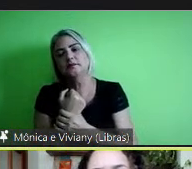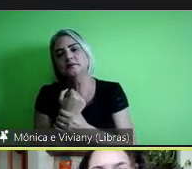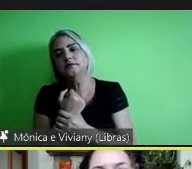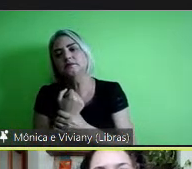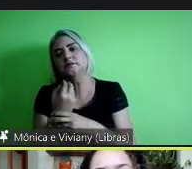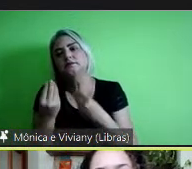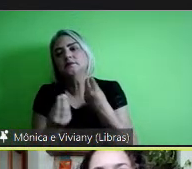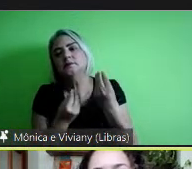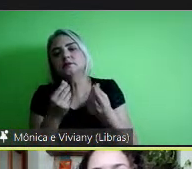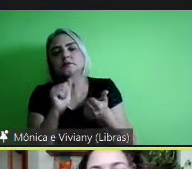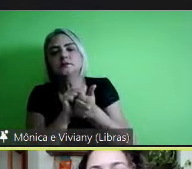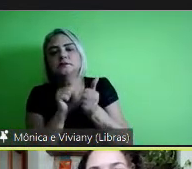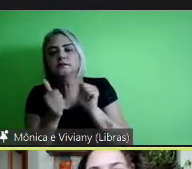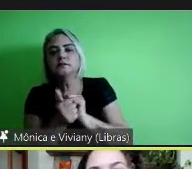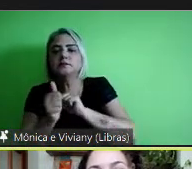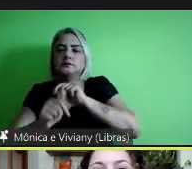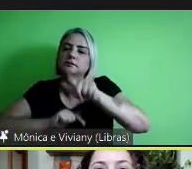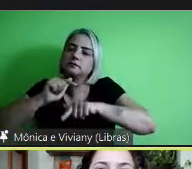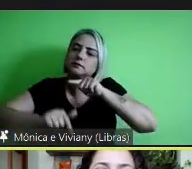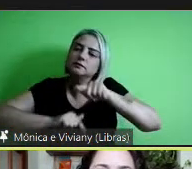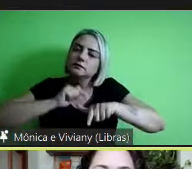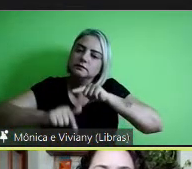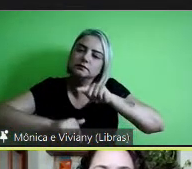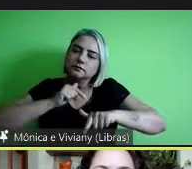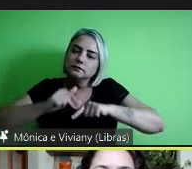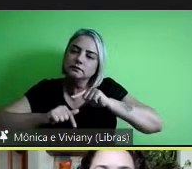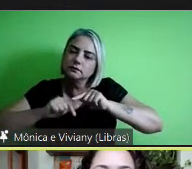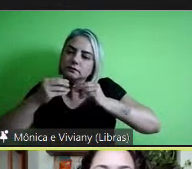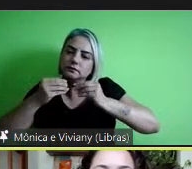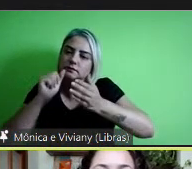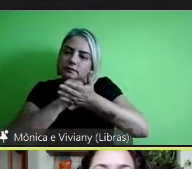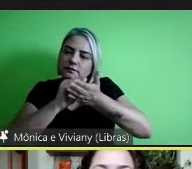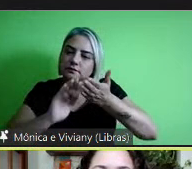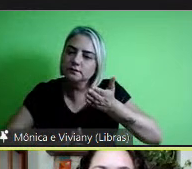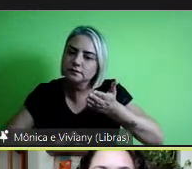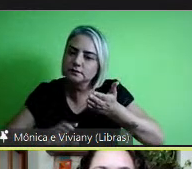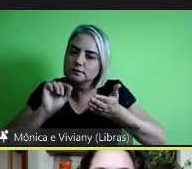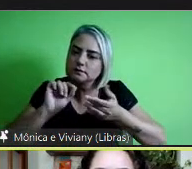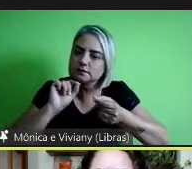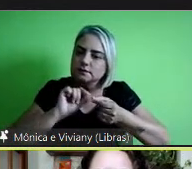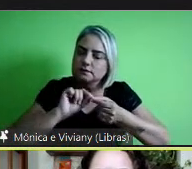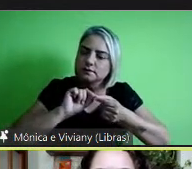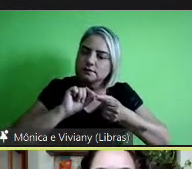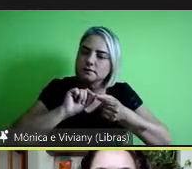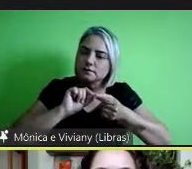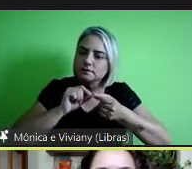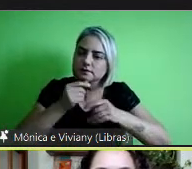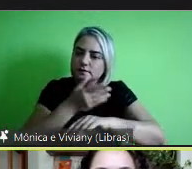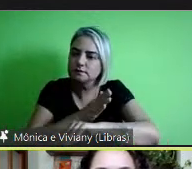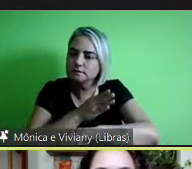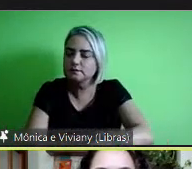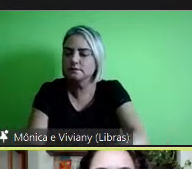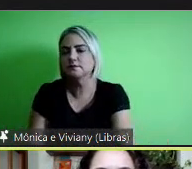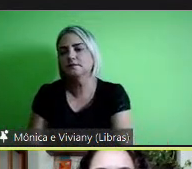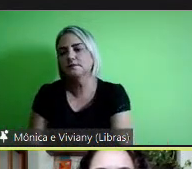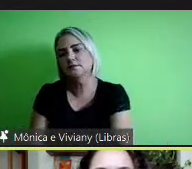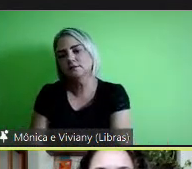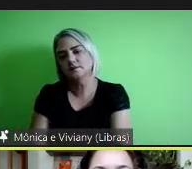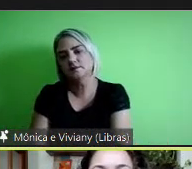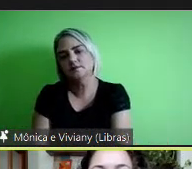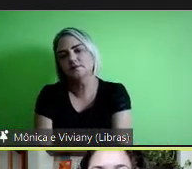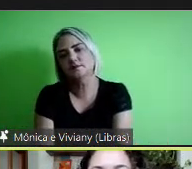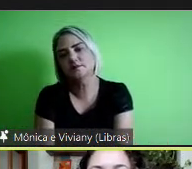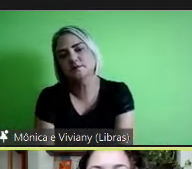the guarantees, adequate conditions, working conditions, so they can put these actions into